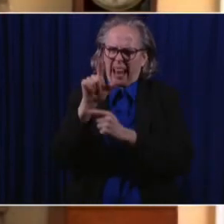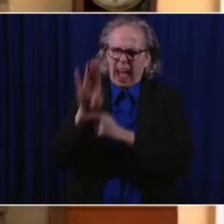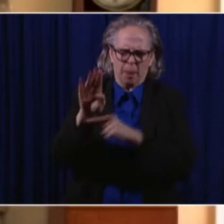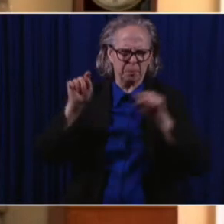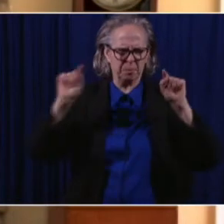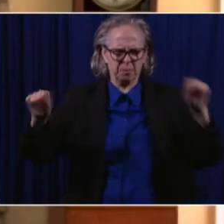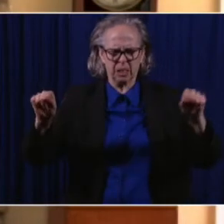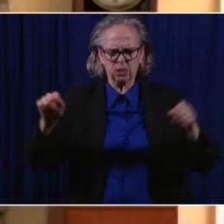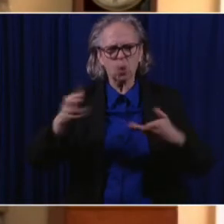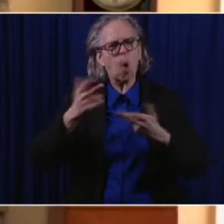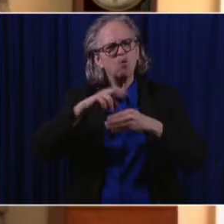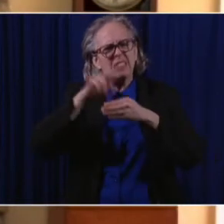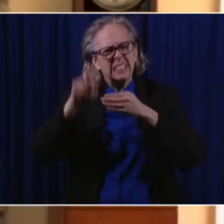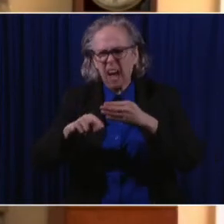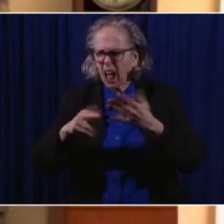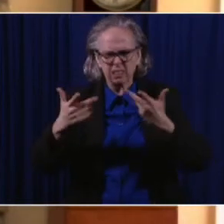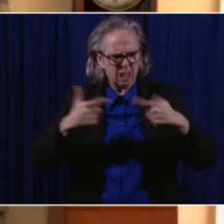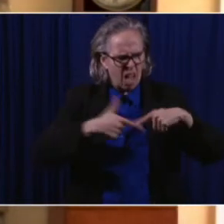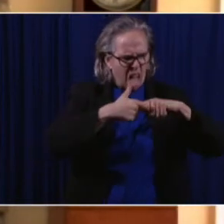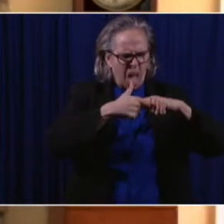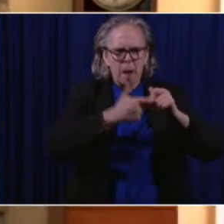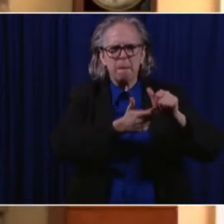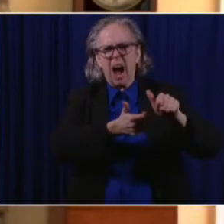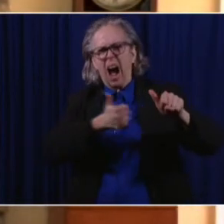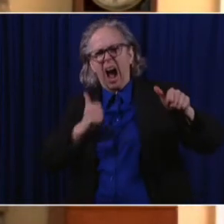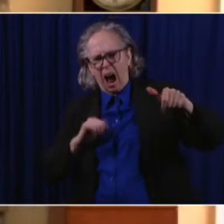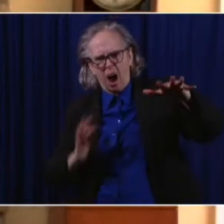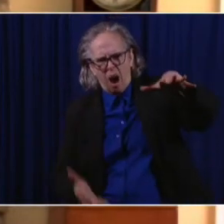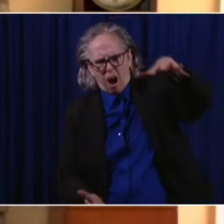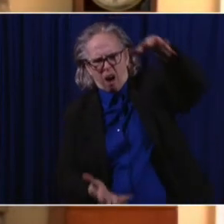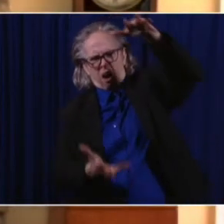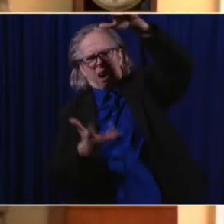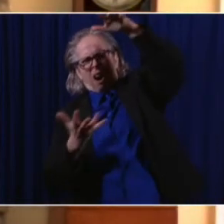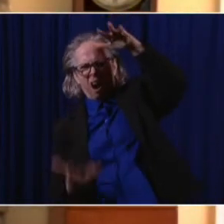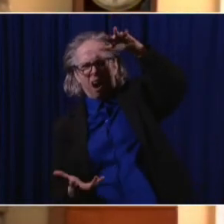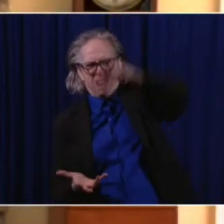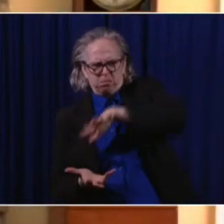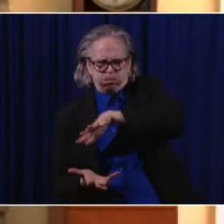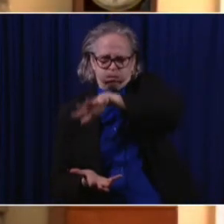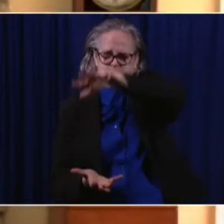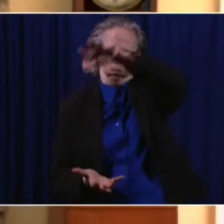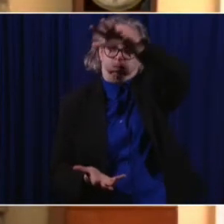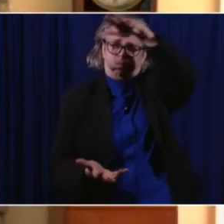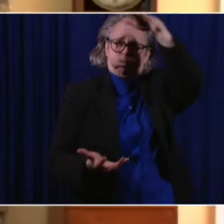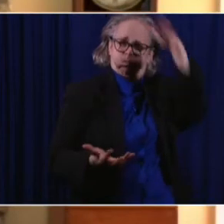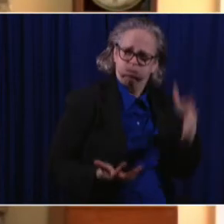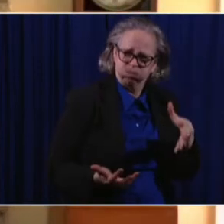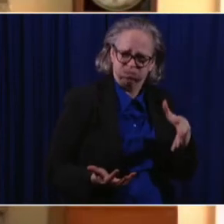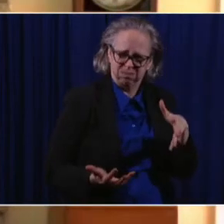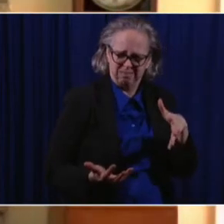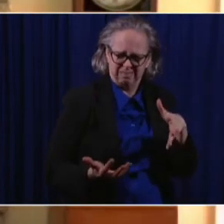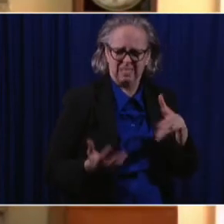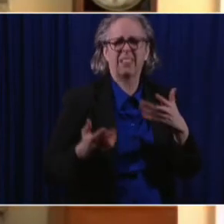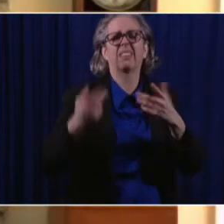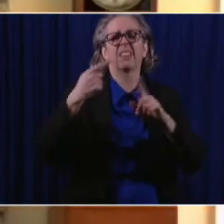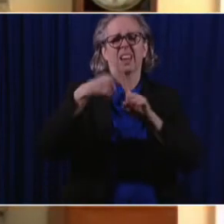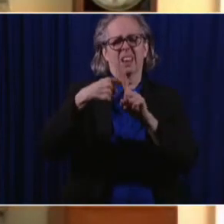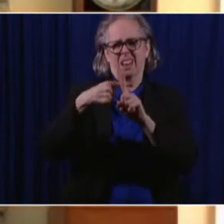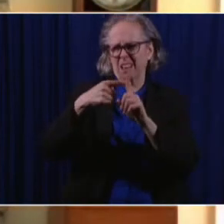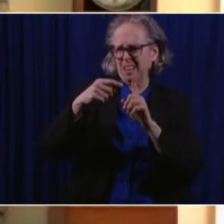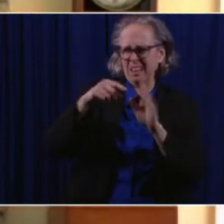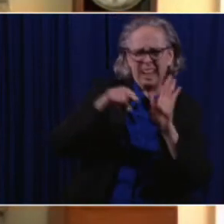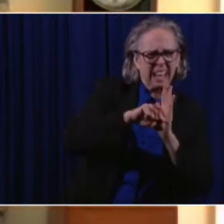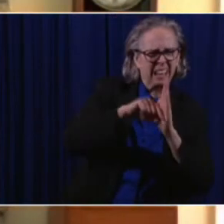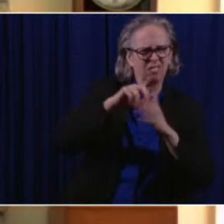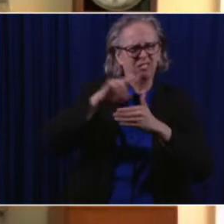11,885. So it may be artificially high, but it has that involved in it. We still have the problem we talked to you about the other